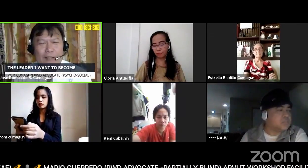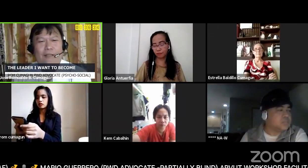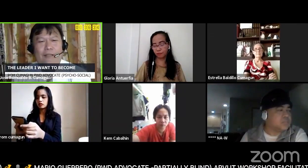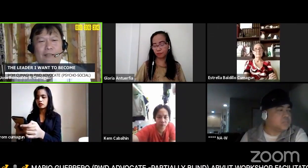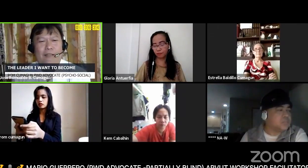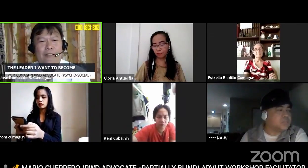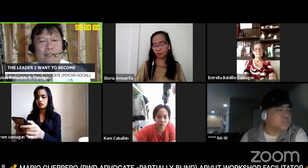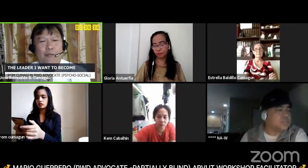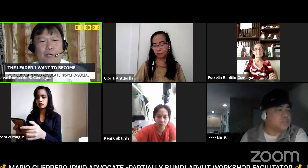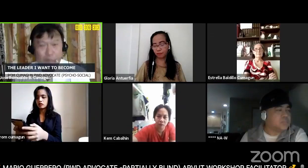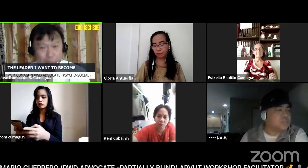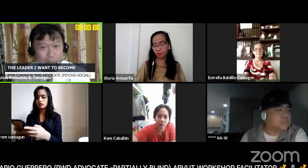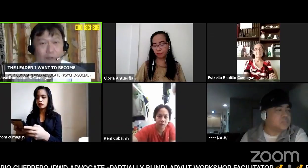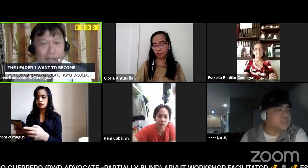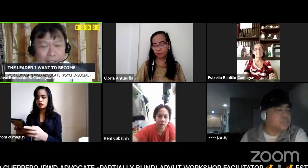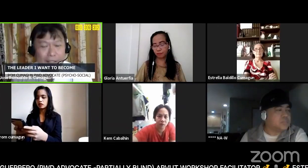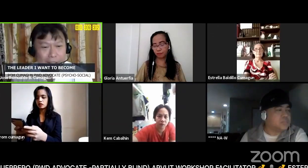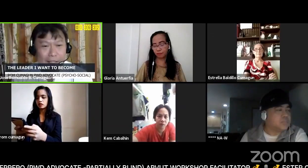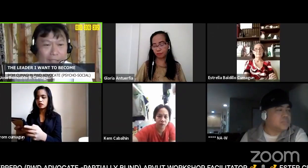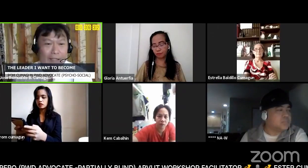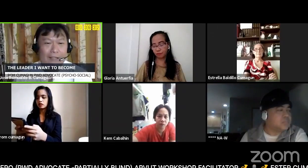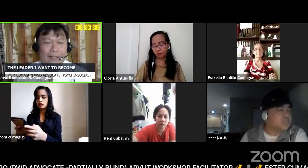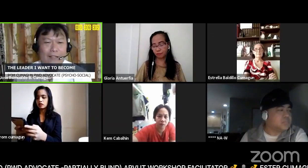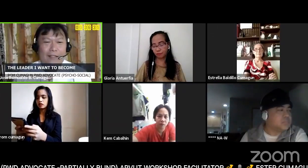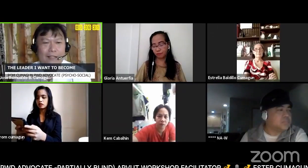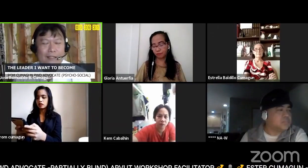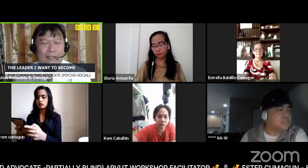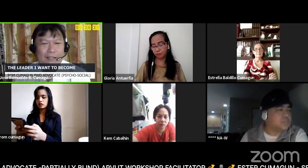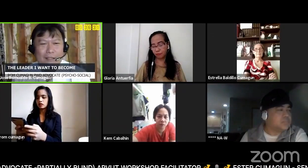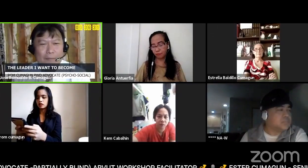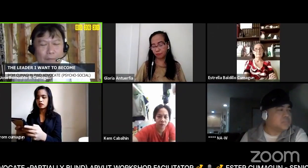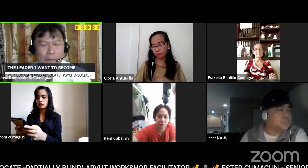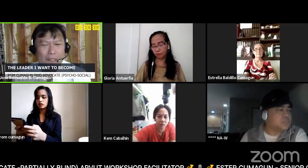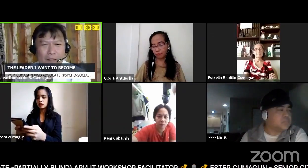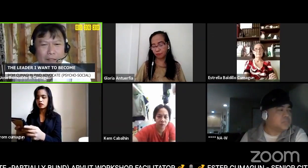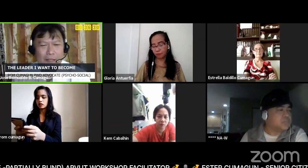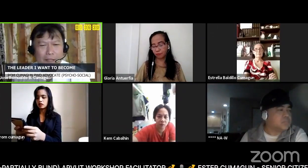when you are when you feel you're ready.